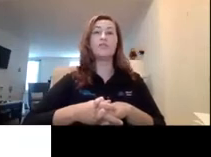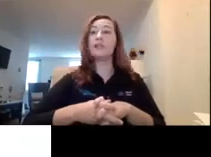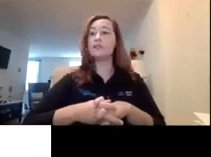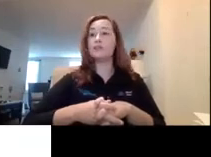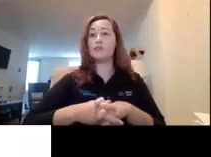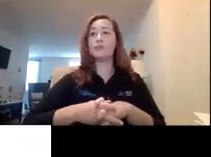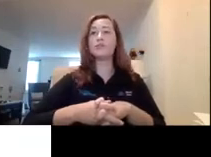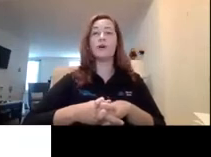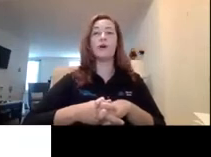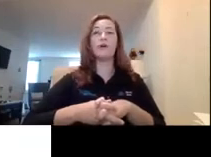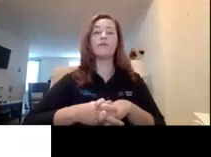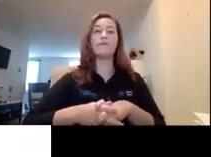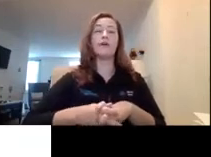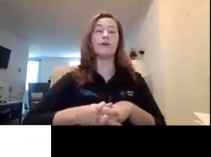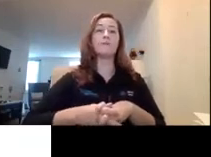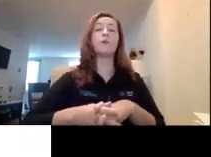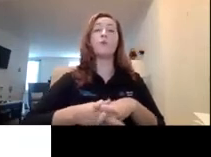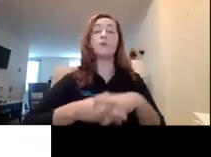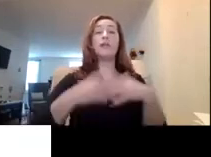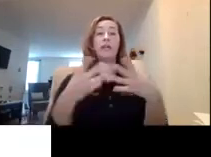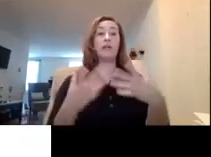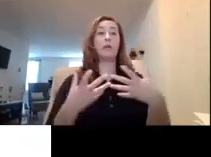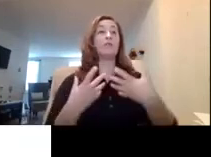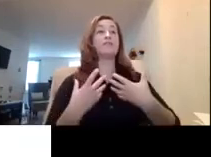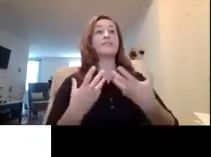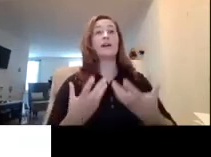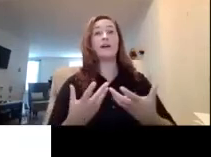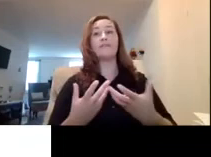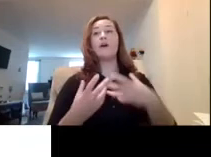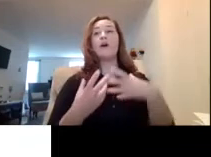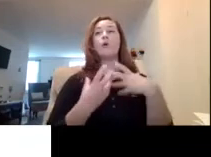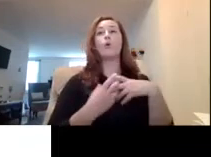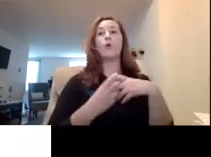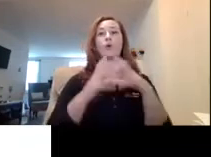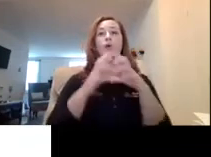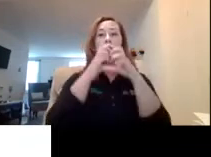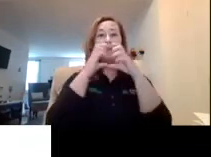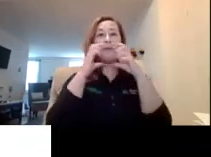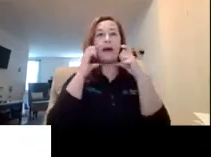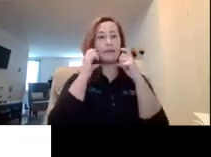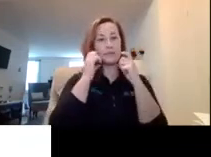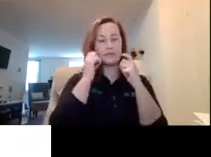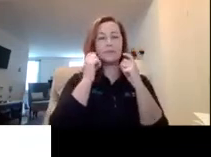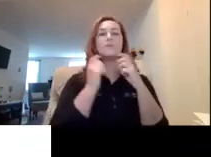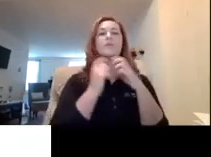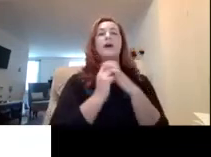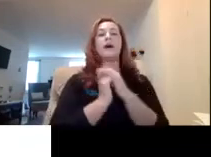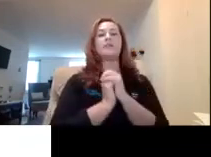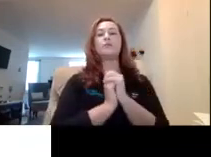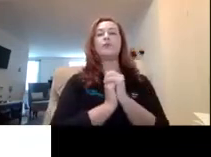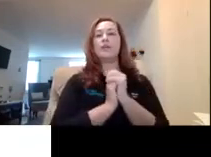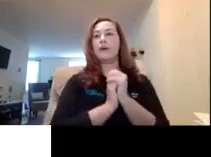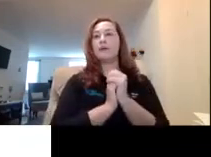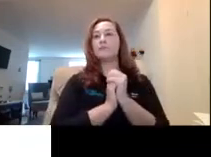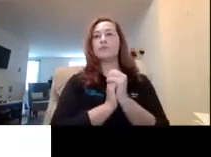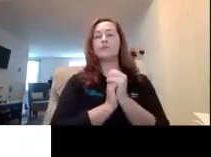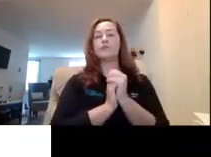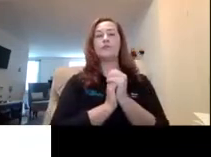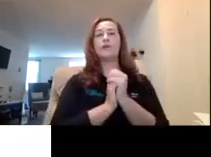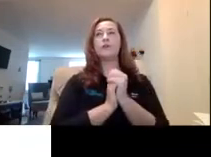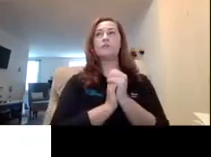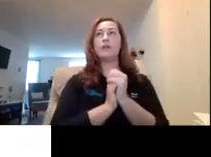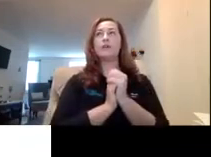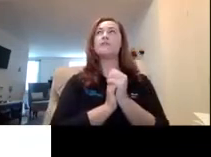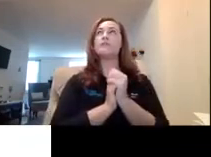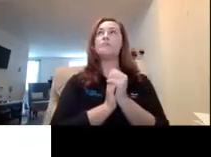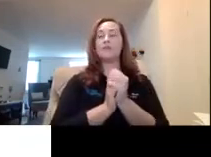the challenges of communicating with staff who were wearing a mask. As you can imagine,